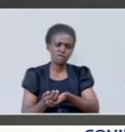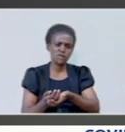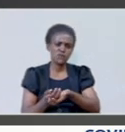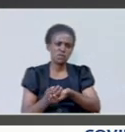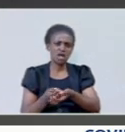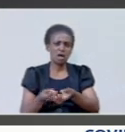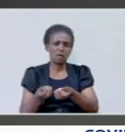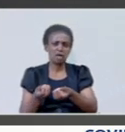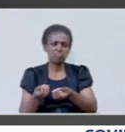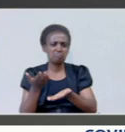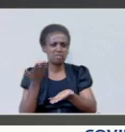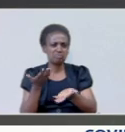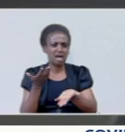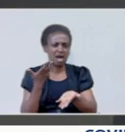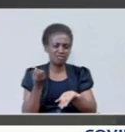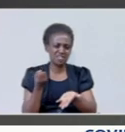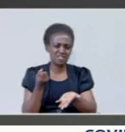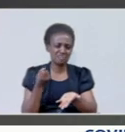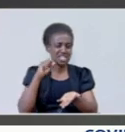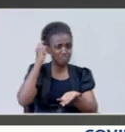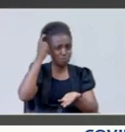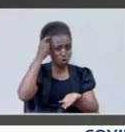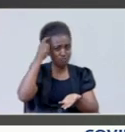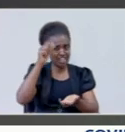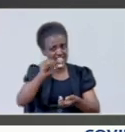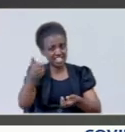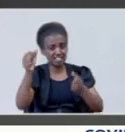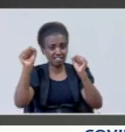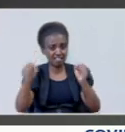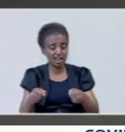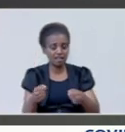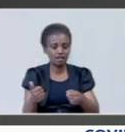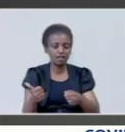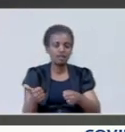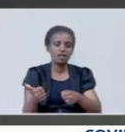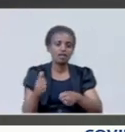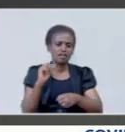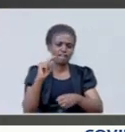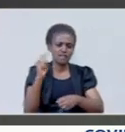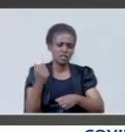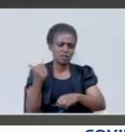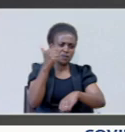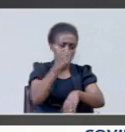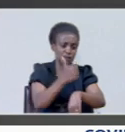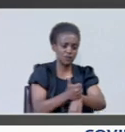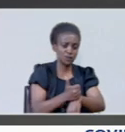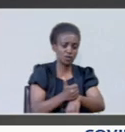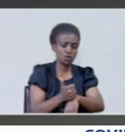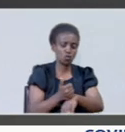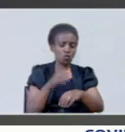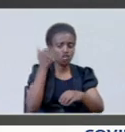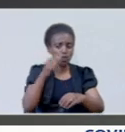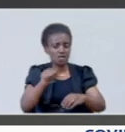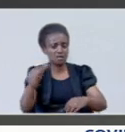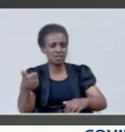up the implementation of projects. This is like a wake-up call, urging people to continue their efforts for development, but at a much faster